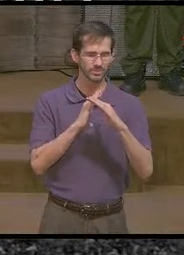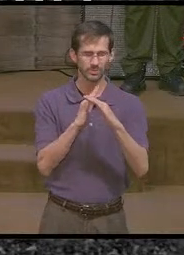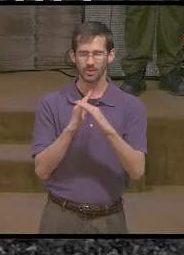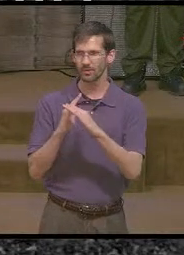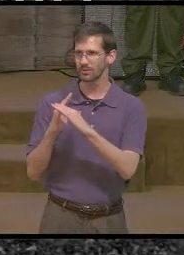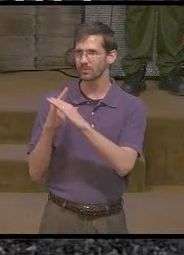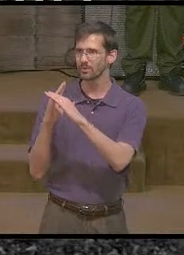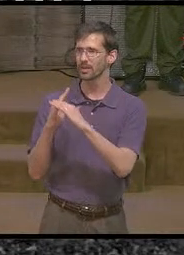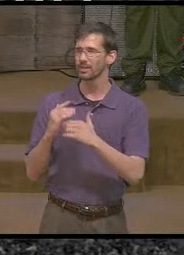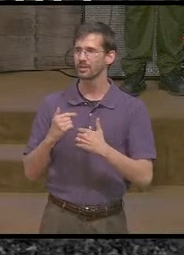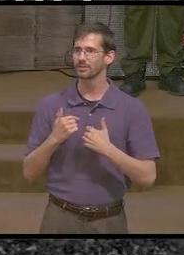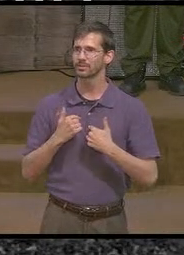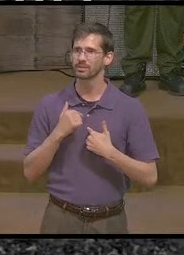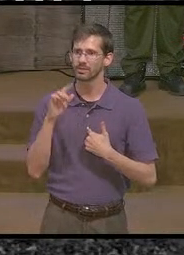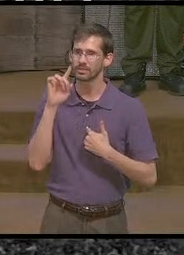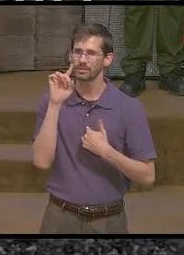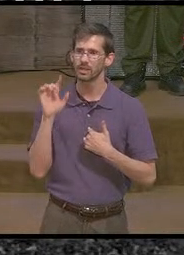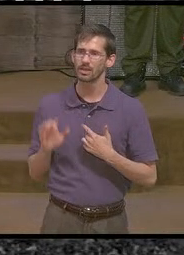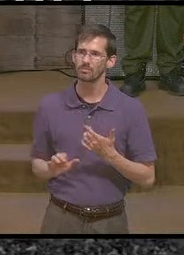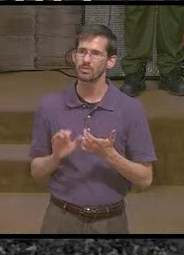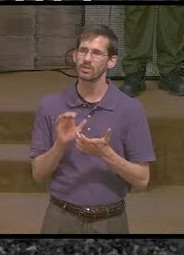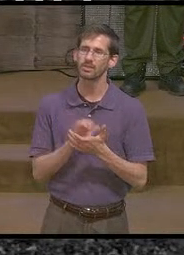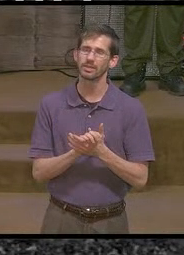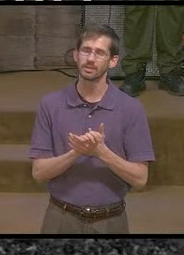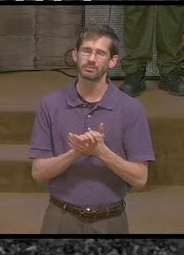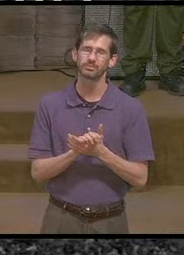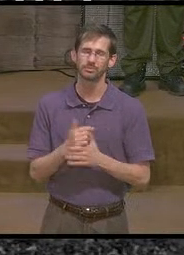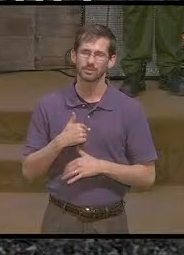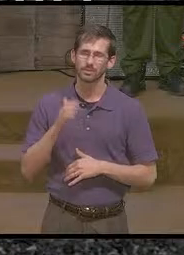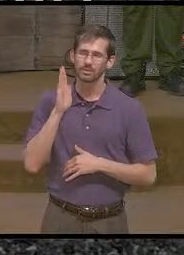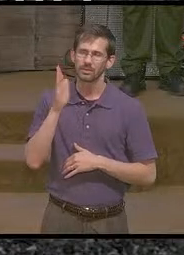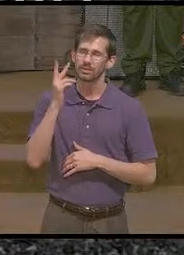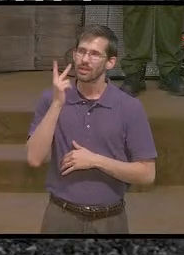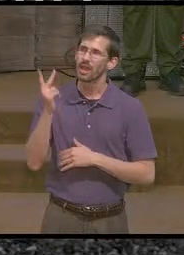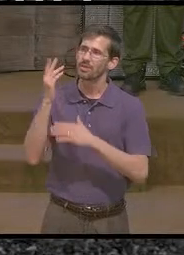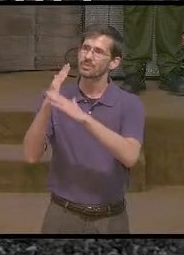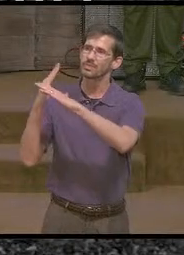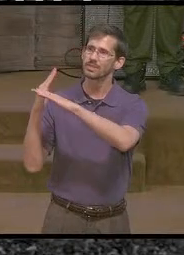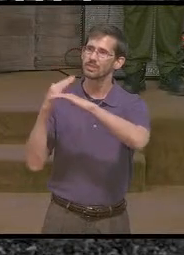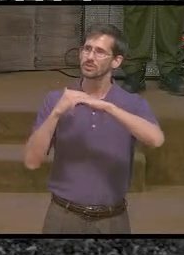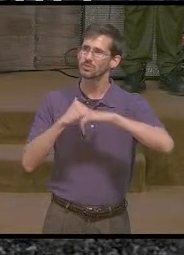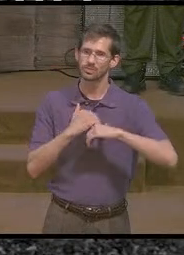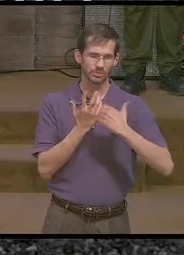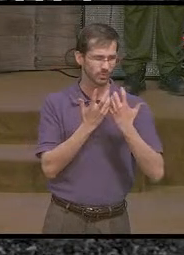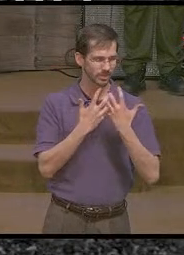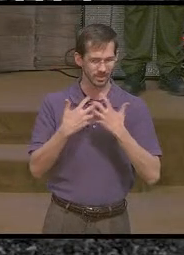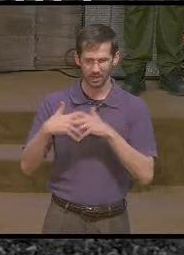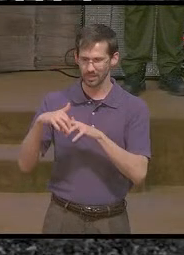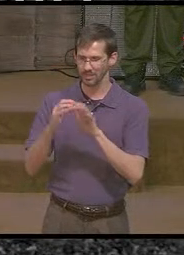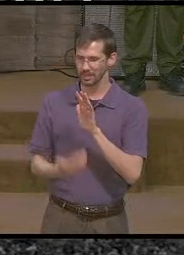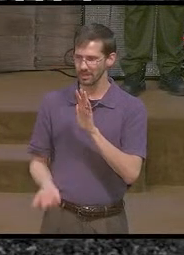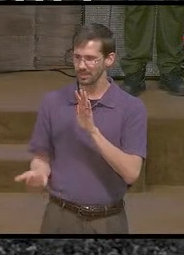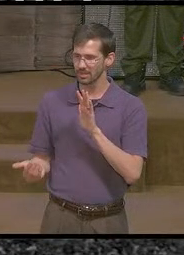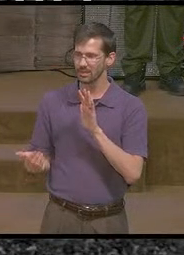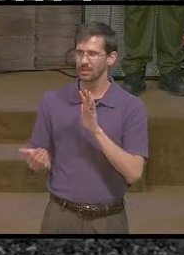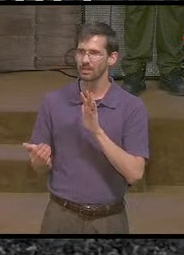there is no way, and I believe I'll see you do it